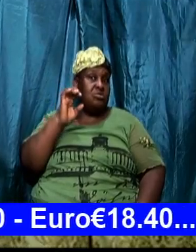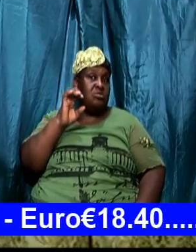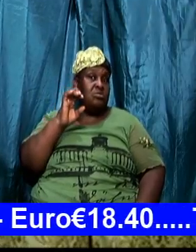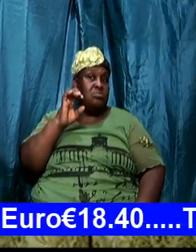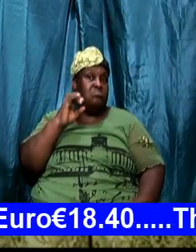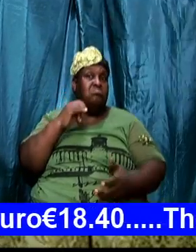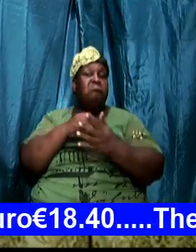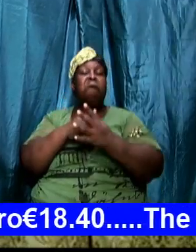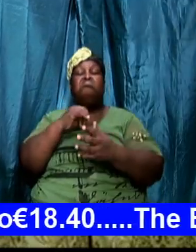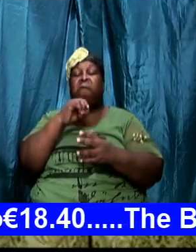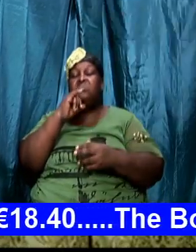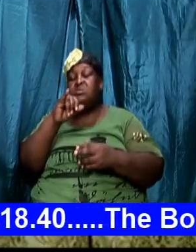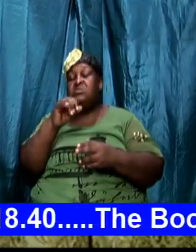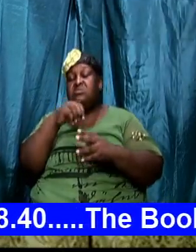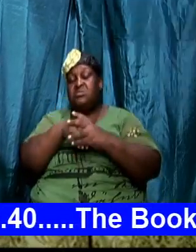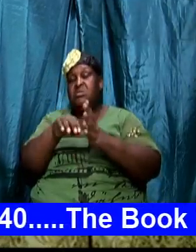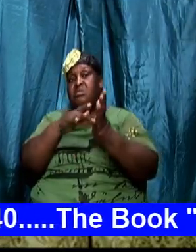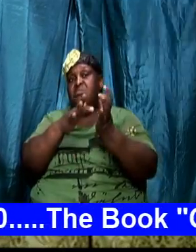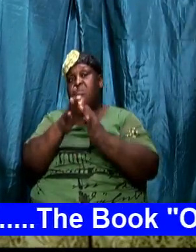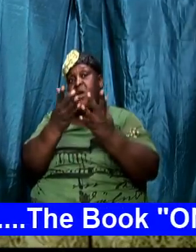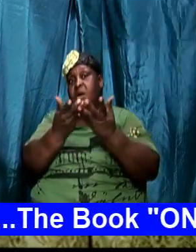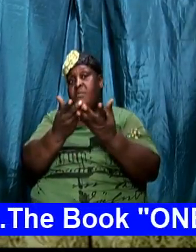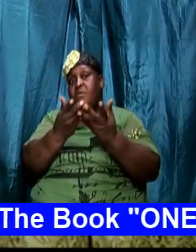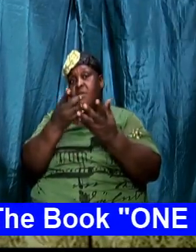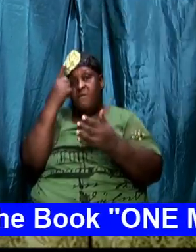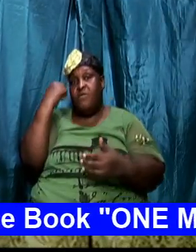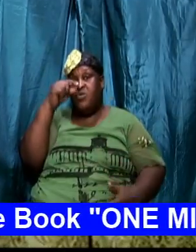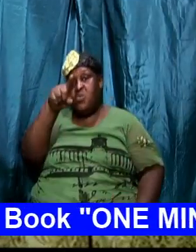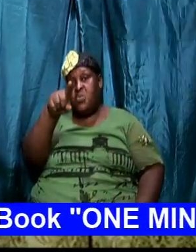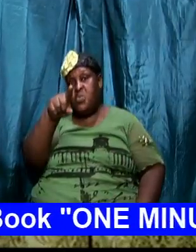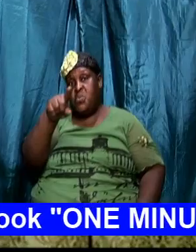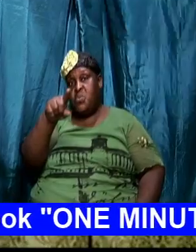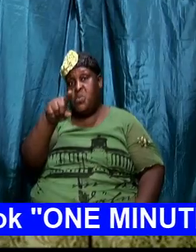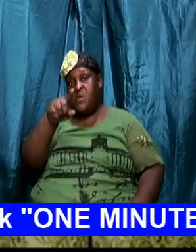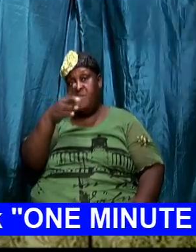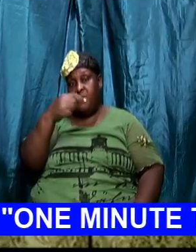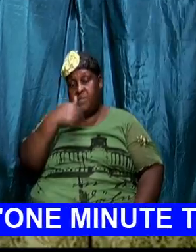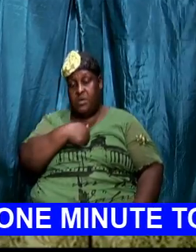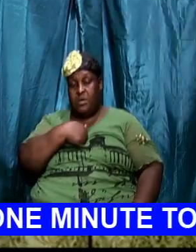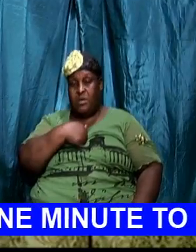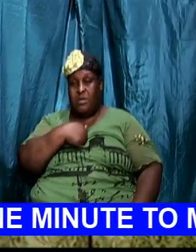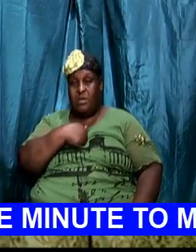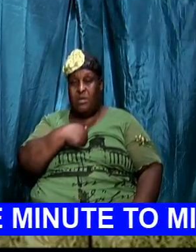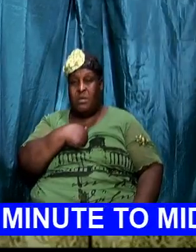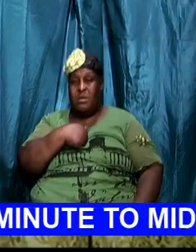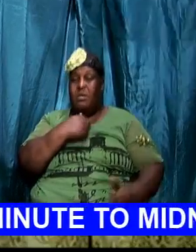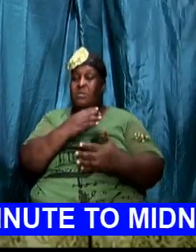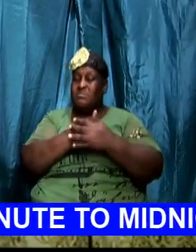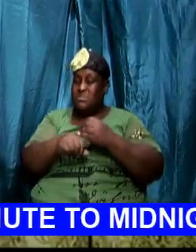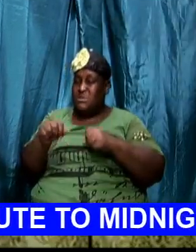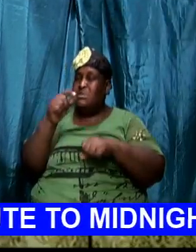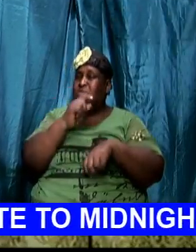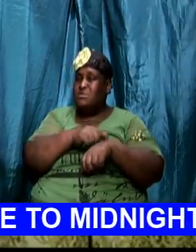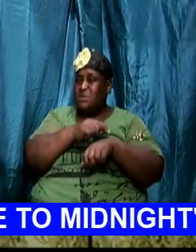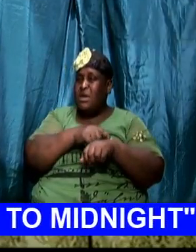is for all of us. And we are going to take some time and look through a couple of things so that we